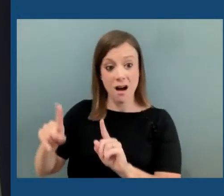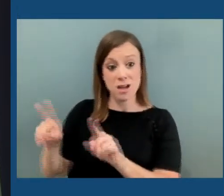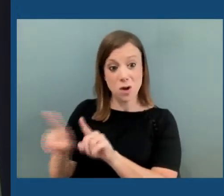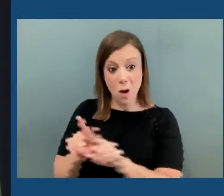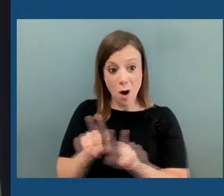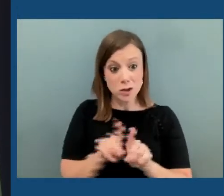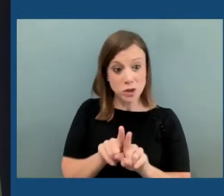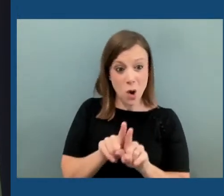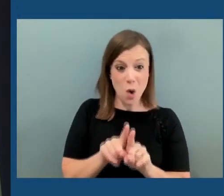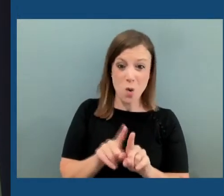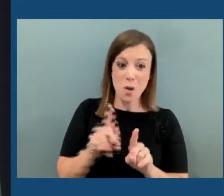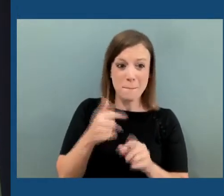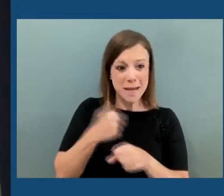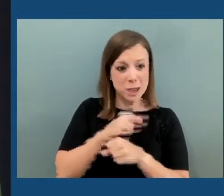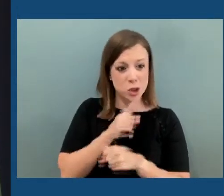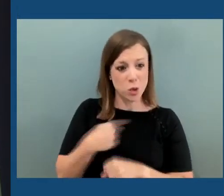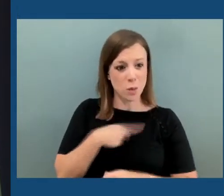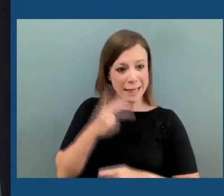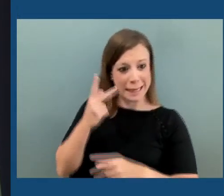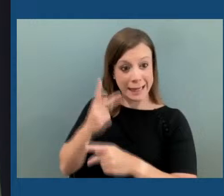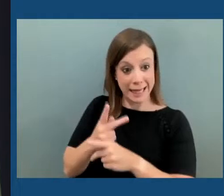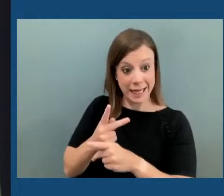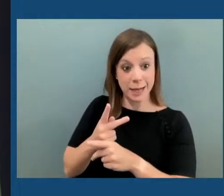Douglass. Inclusion,